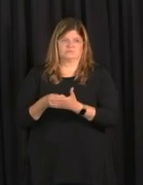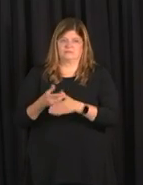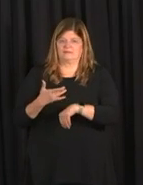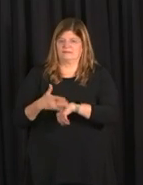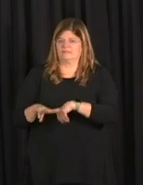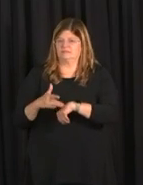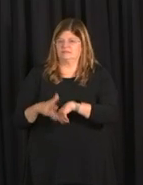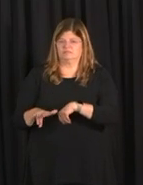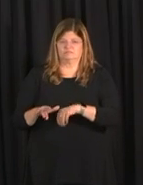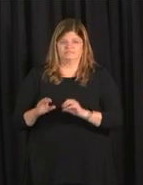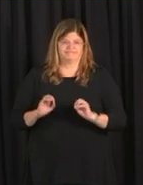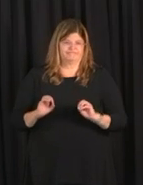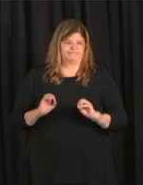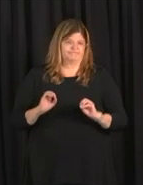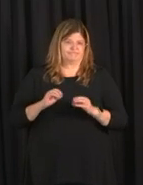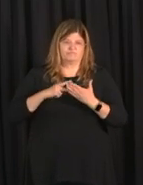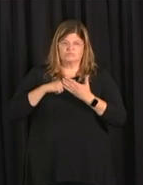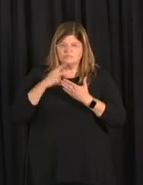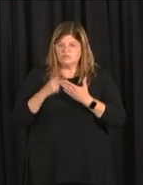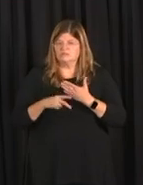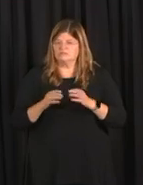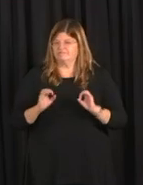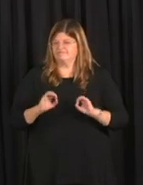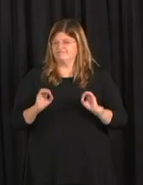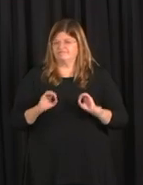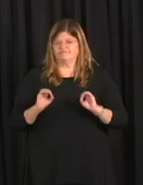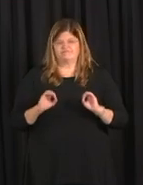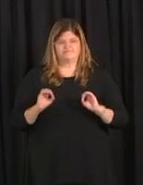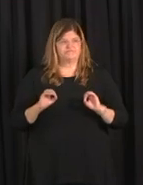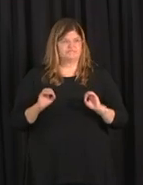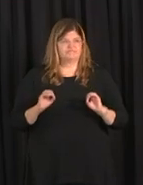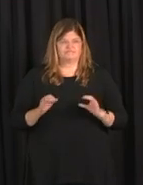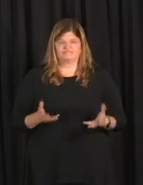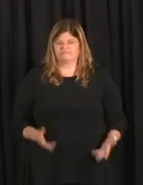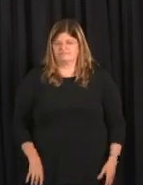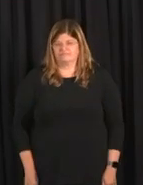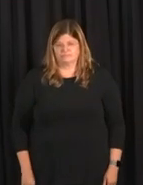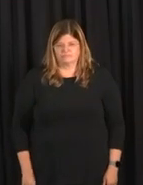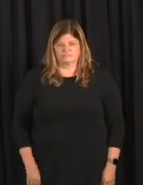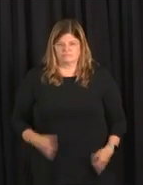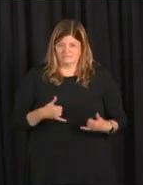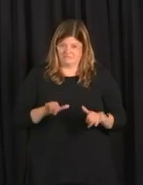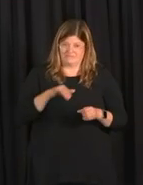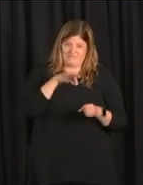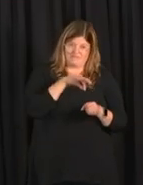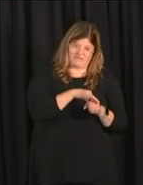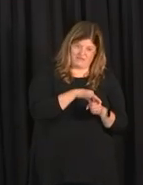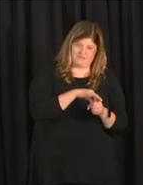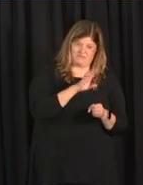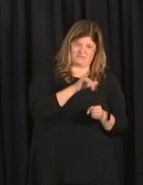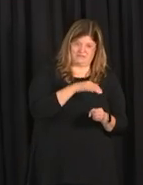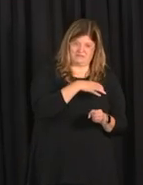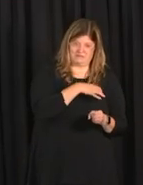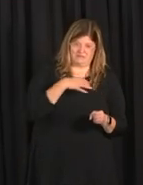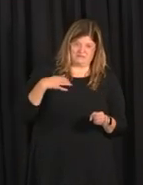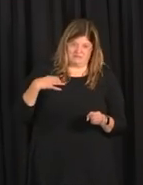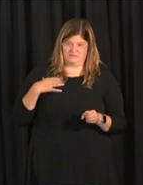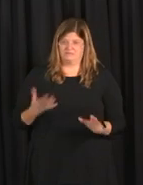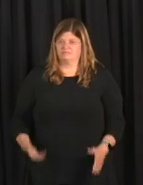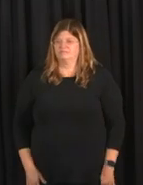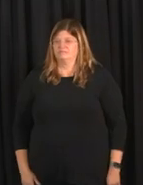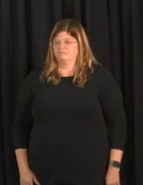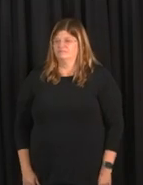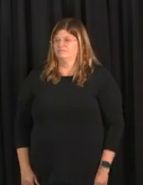business programs that are outside what's been considered already and voted on by the council. That is pending